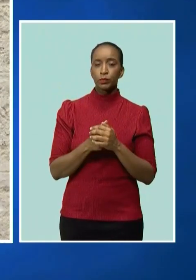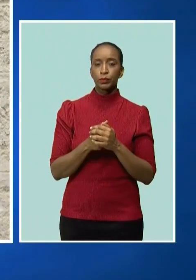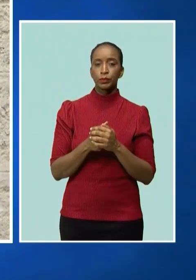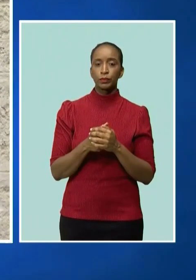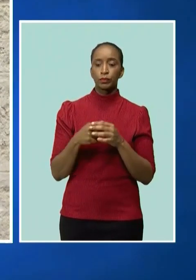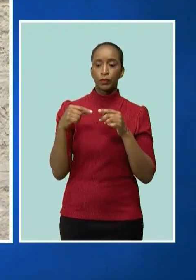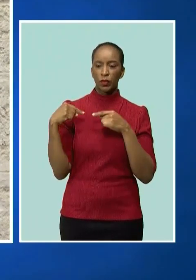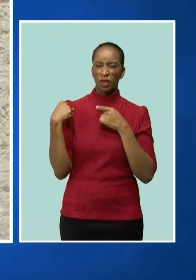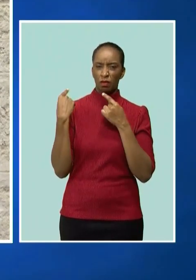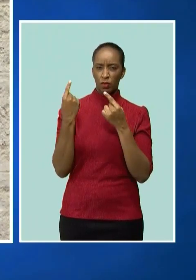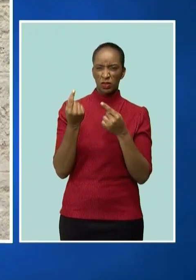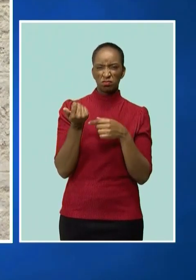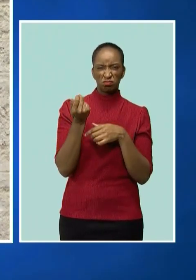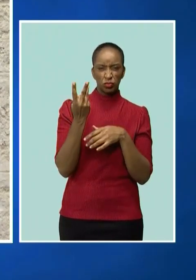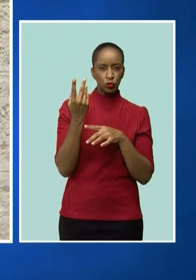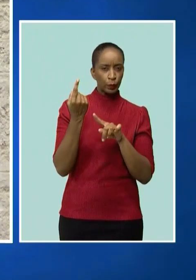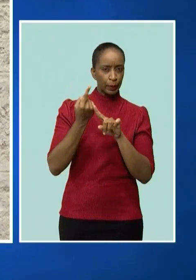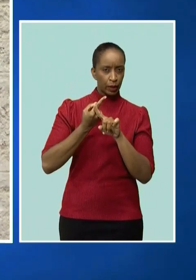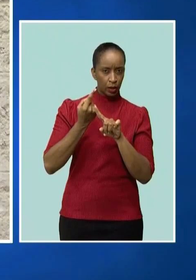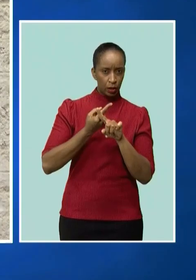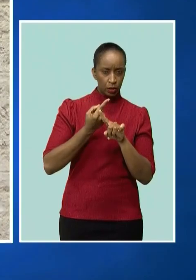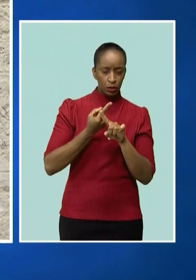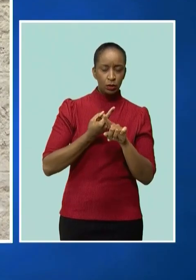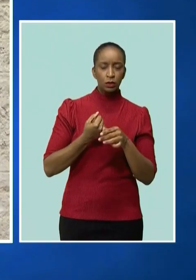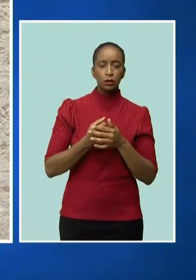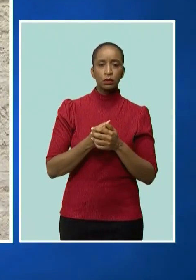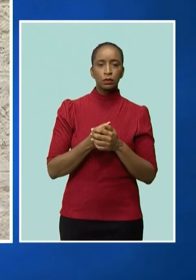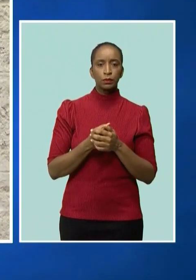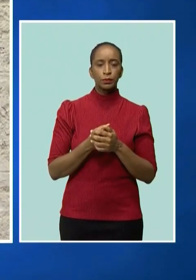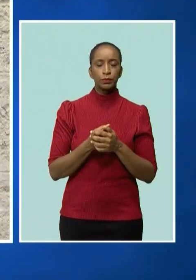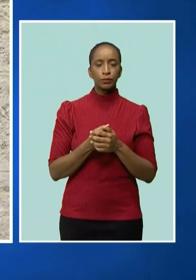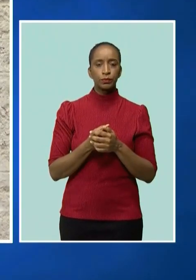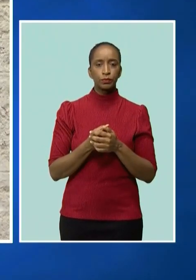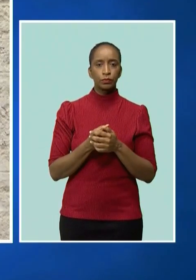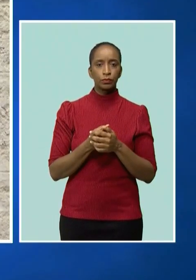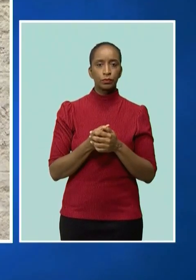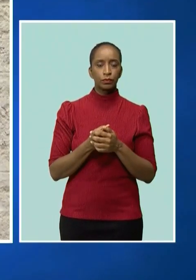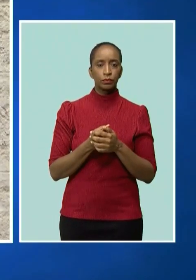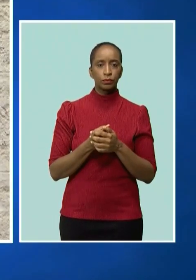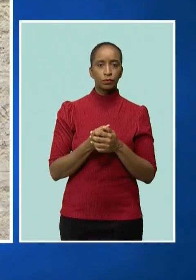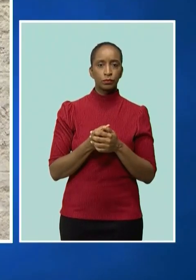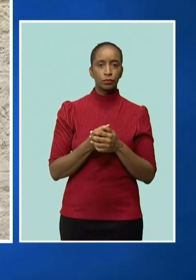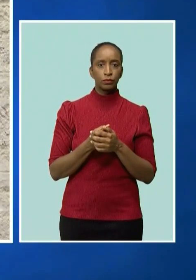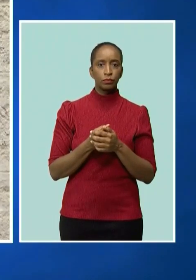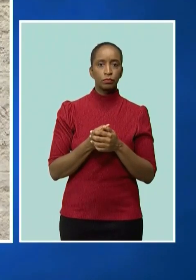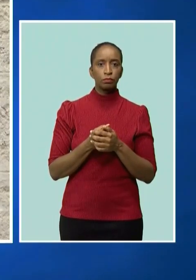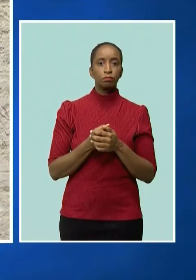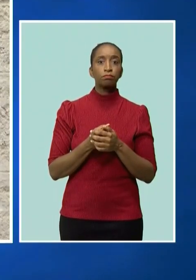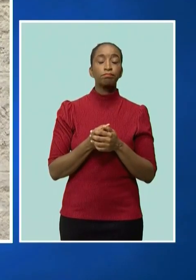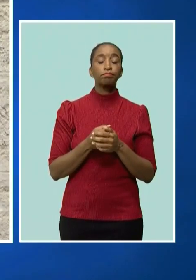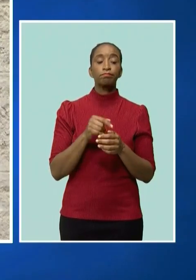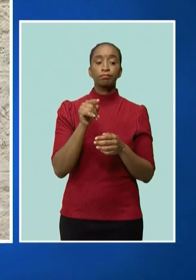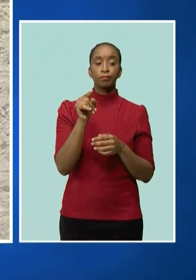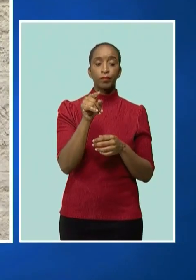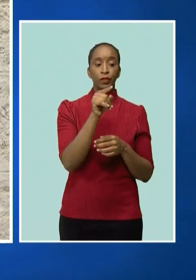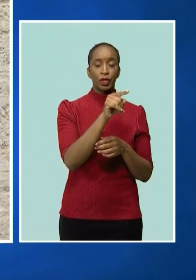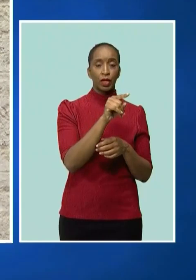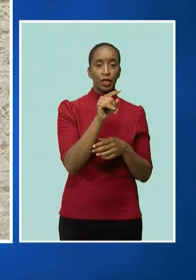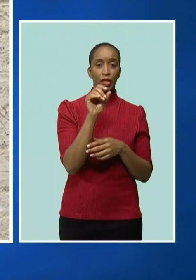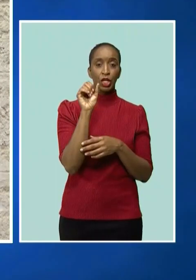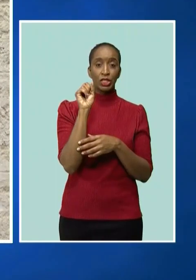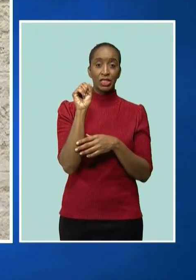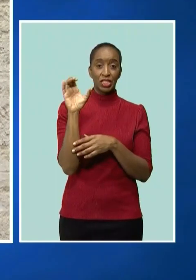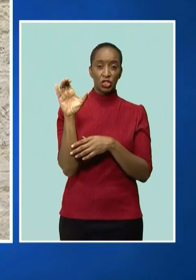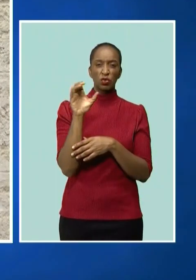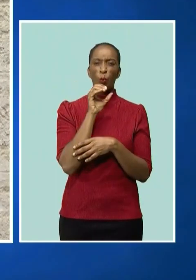last few months, we have been able to go to a number of senior citizens' homes and take